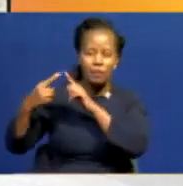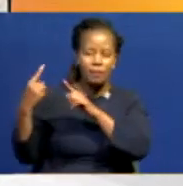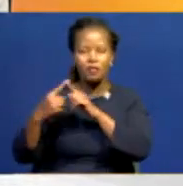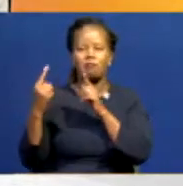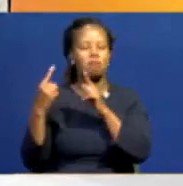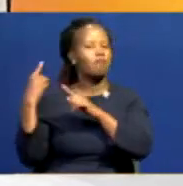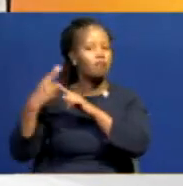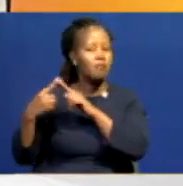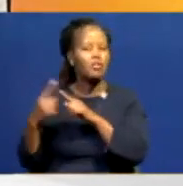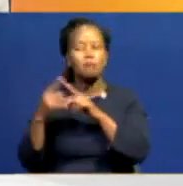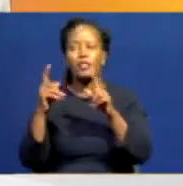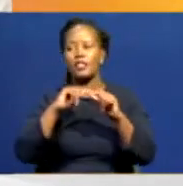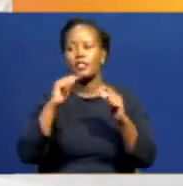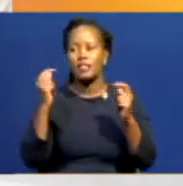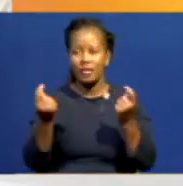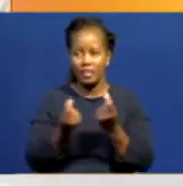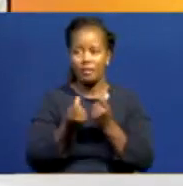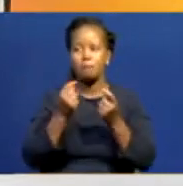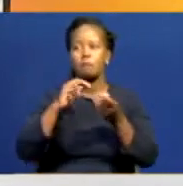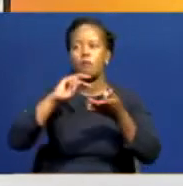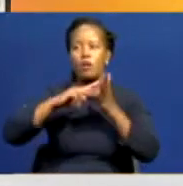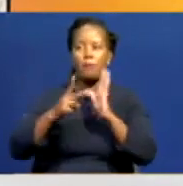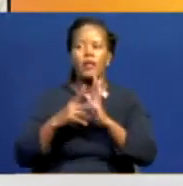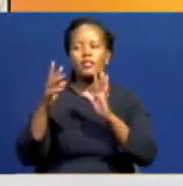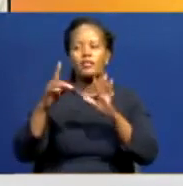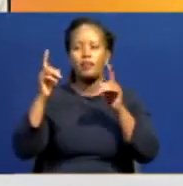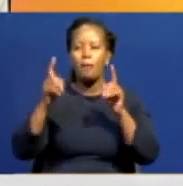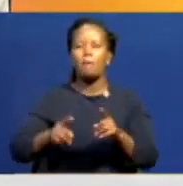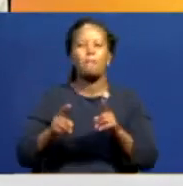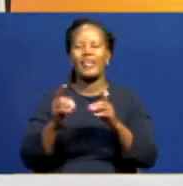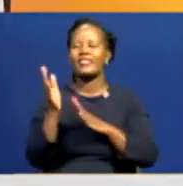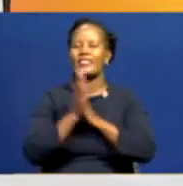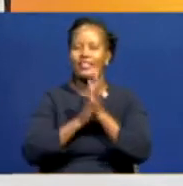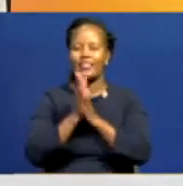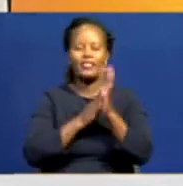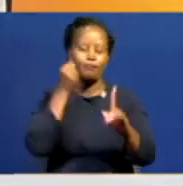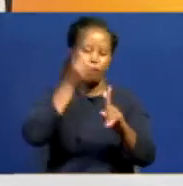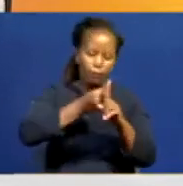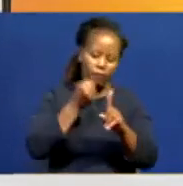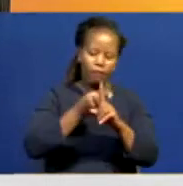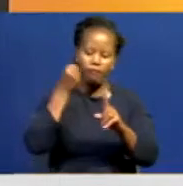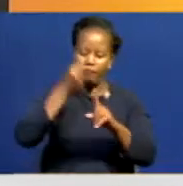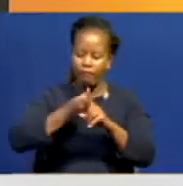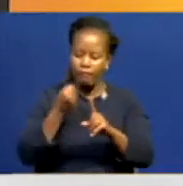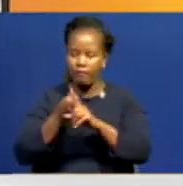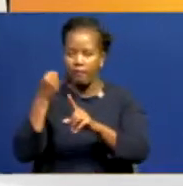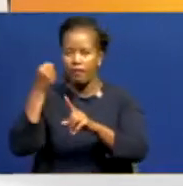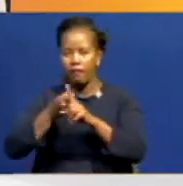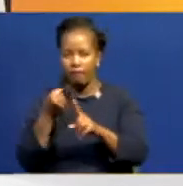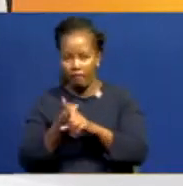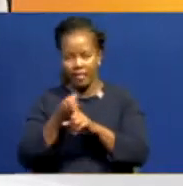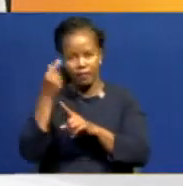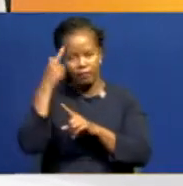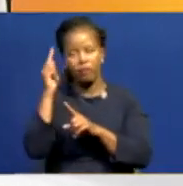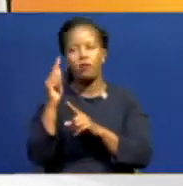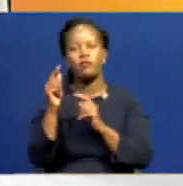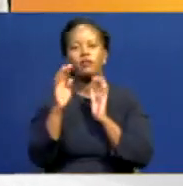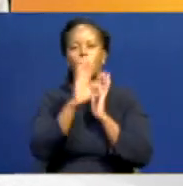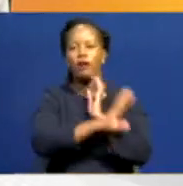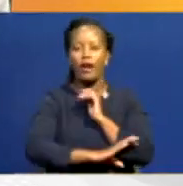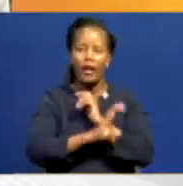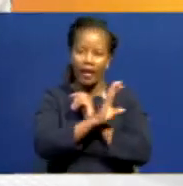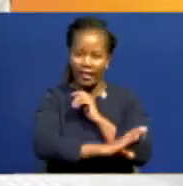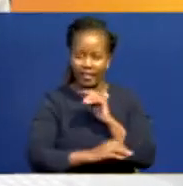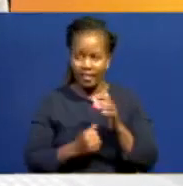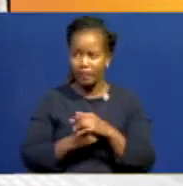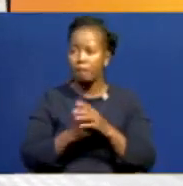And so we have to give everything that we have. We have to fight for the badge, for our flag. Mm-hmm. So that's why you